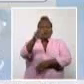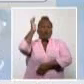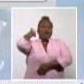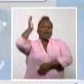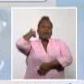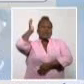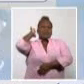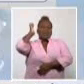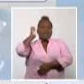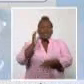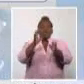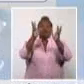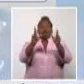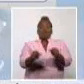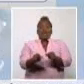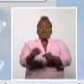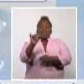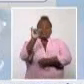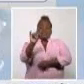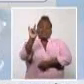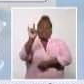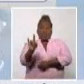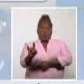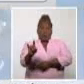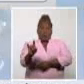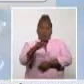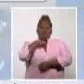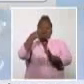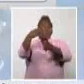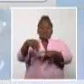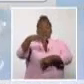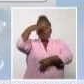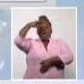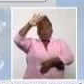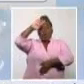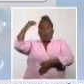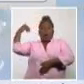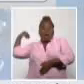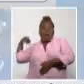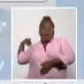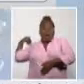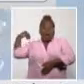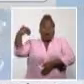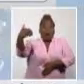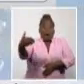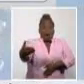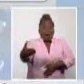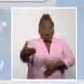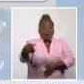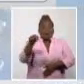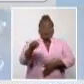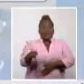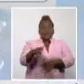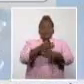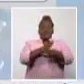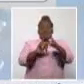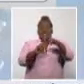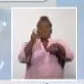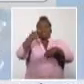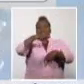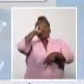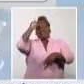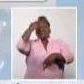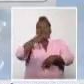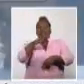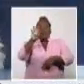of our presentation, with the 2 deaths reported yesterday, a total of 69 people have died in our country,